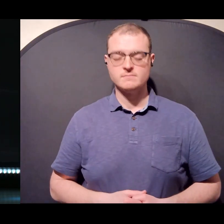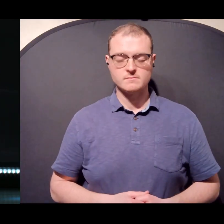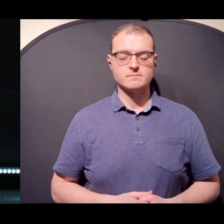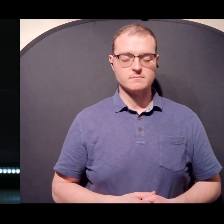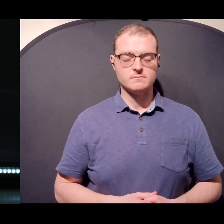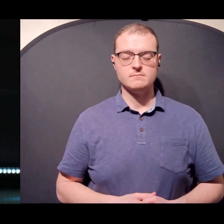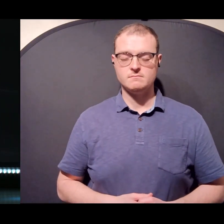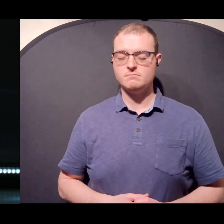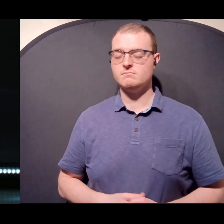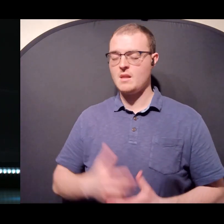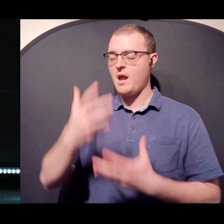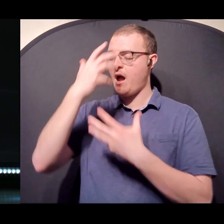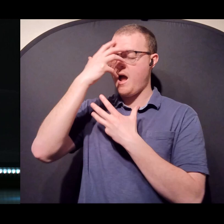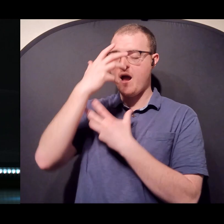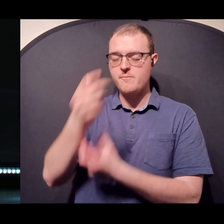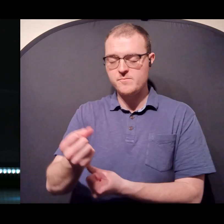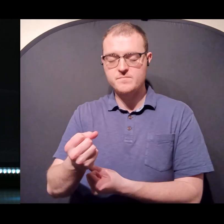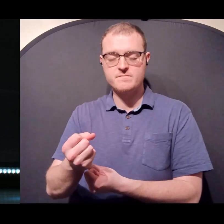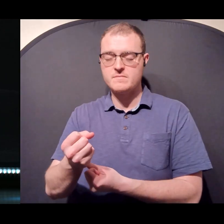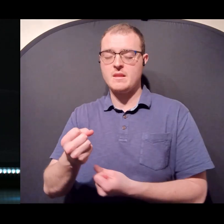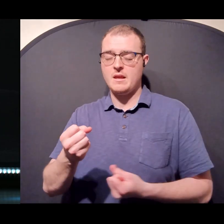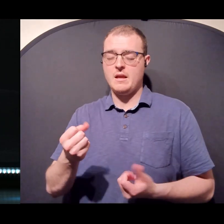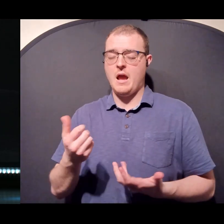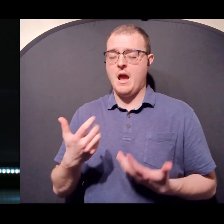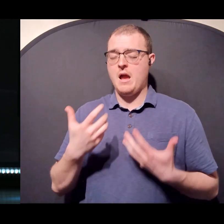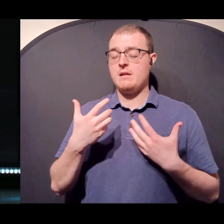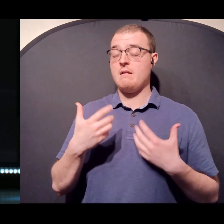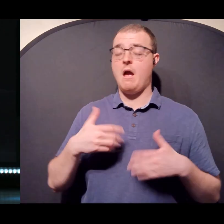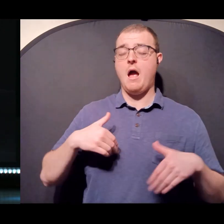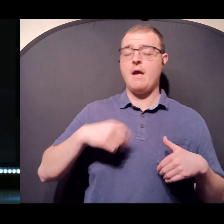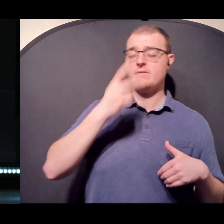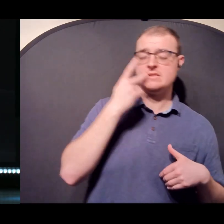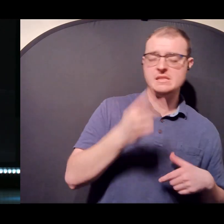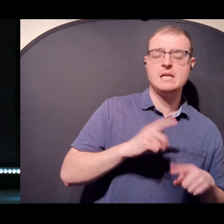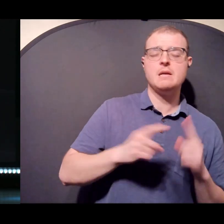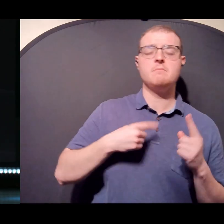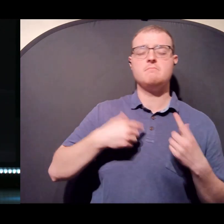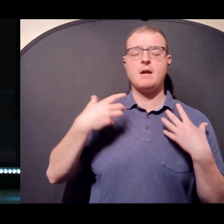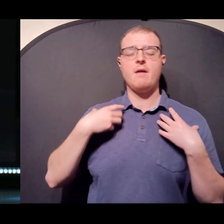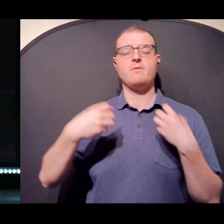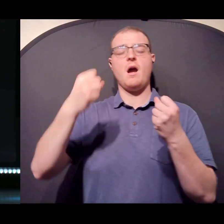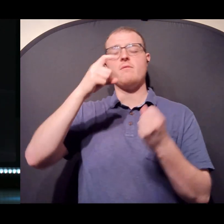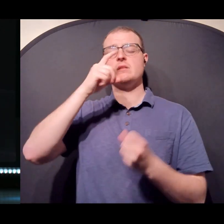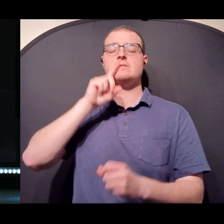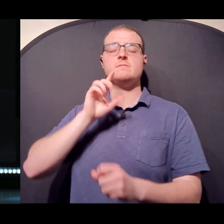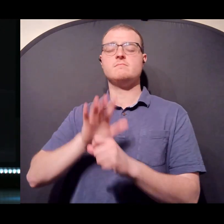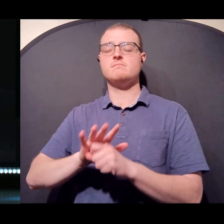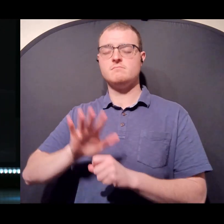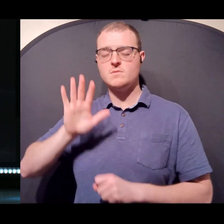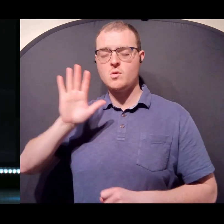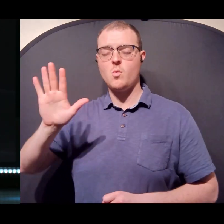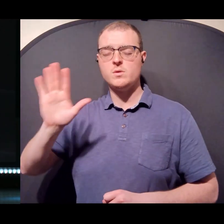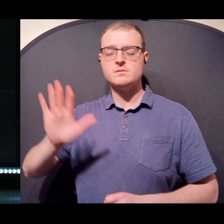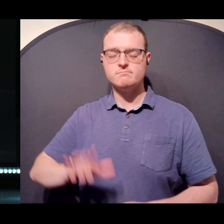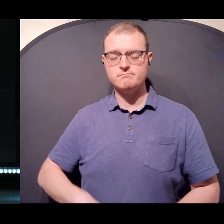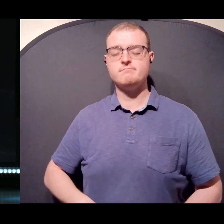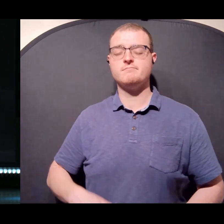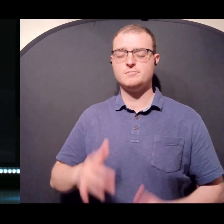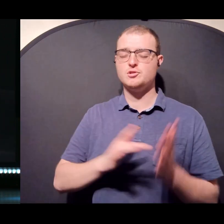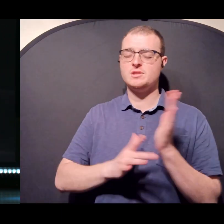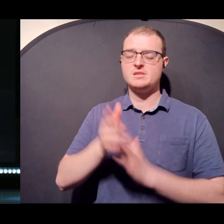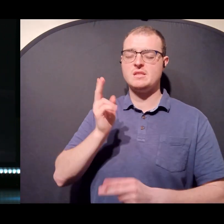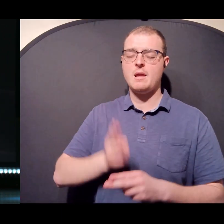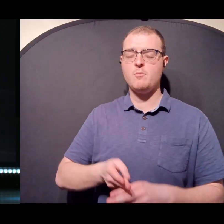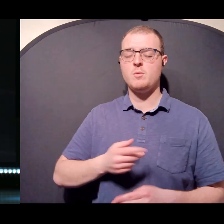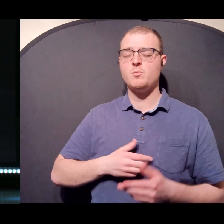for and confidence and assurance of things I haven't even seen, but I believe it today. So help us, Lord, even in our unbelief. In Jesus'